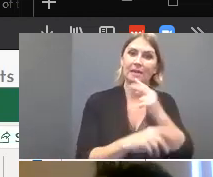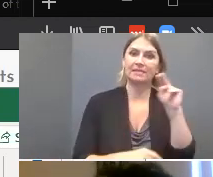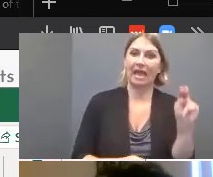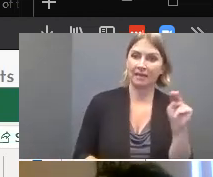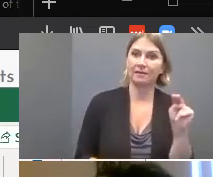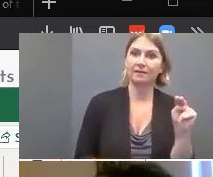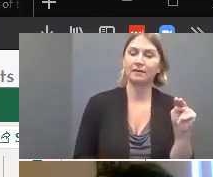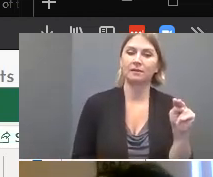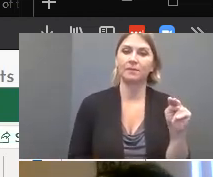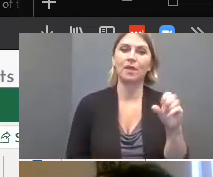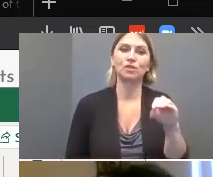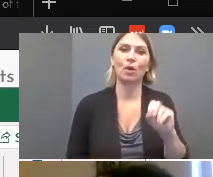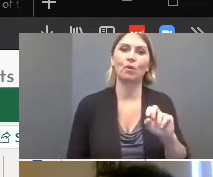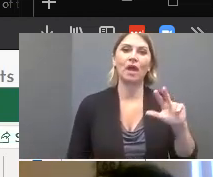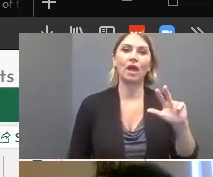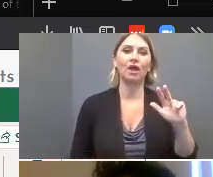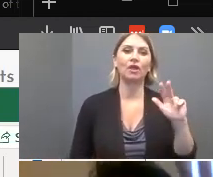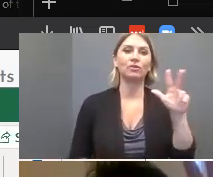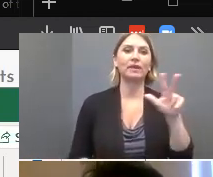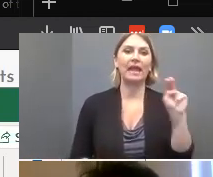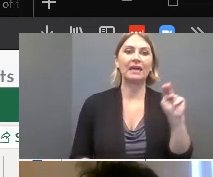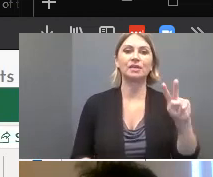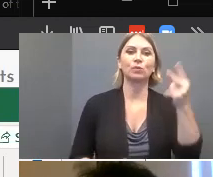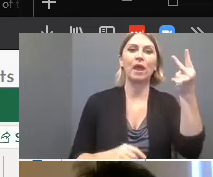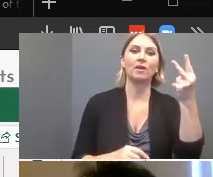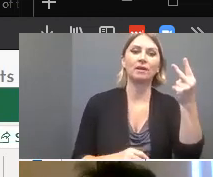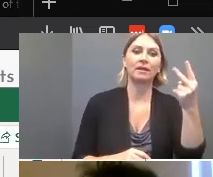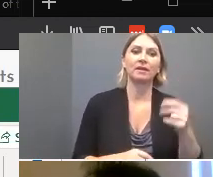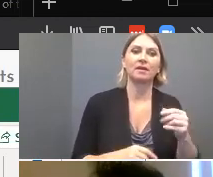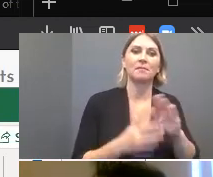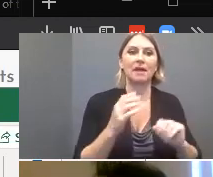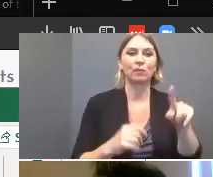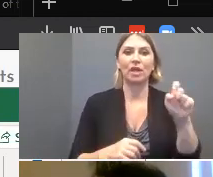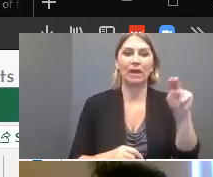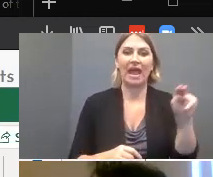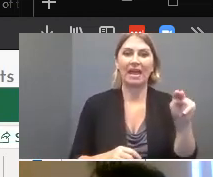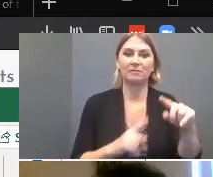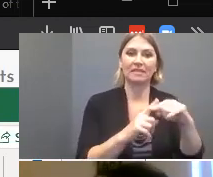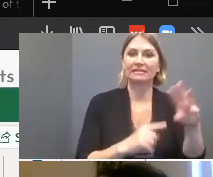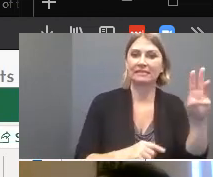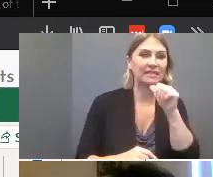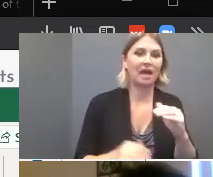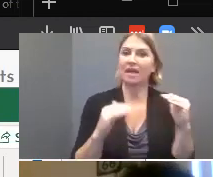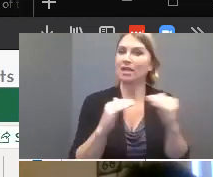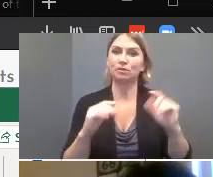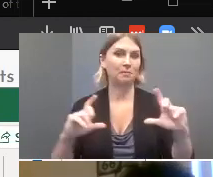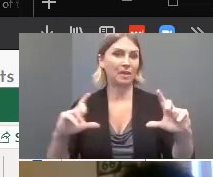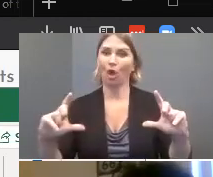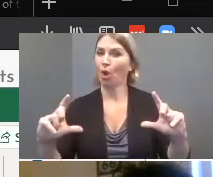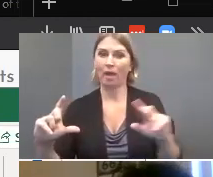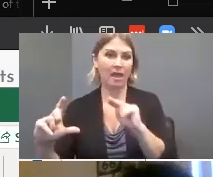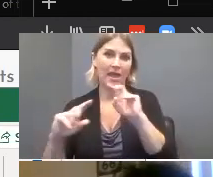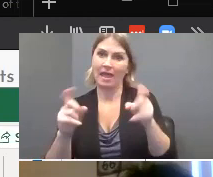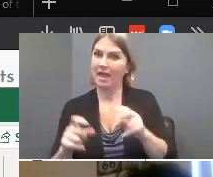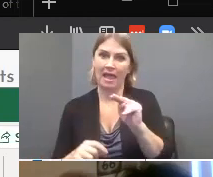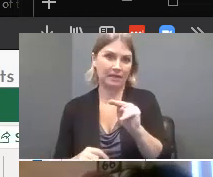3n squared. So 3n squared minus 100 and blah, blah, blah, this equation is not equal to big O of n because they don't grow on the same